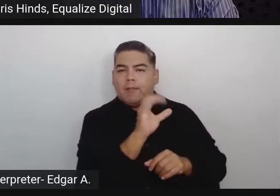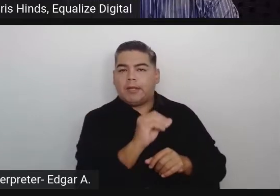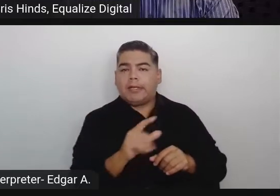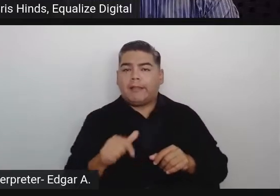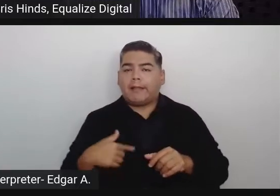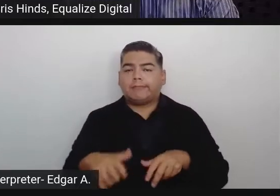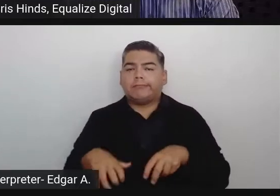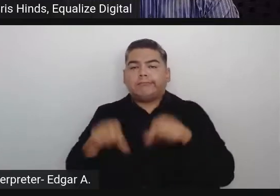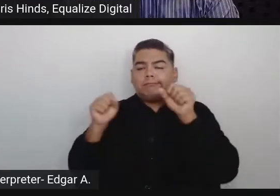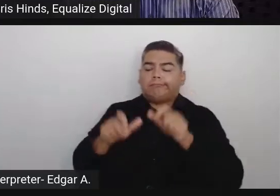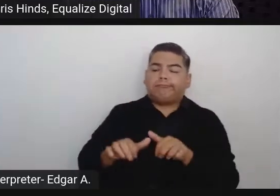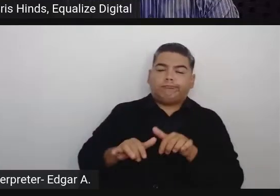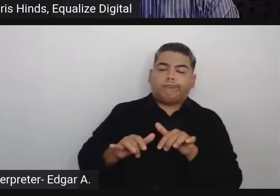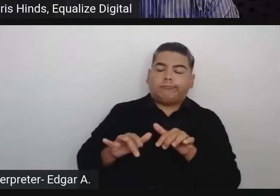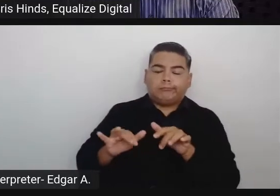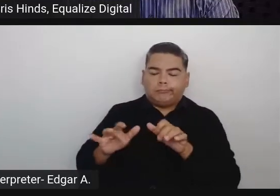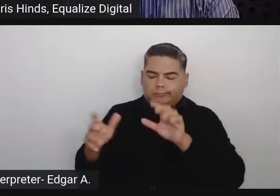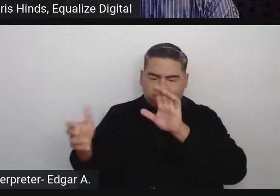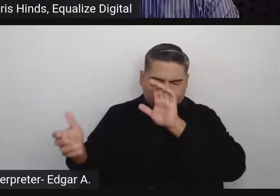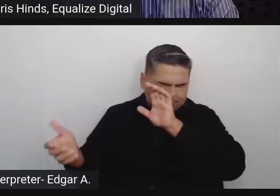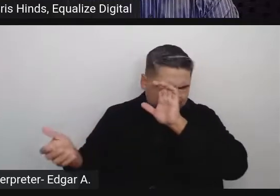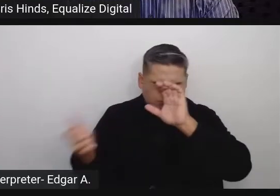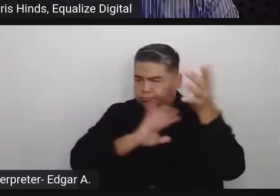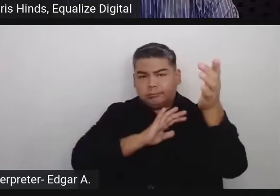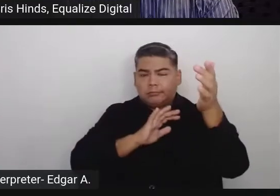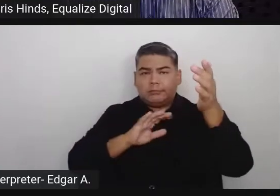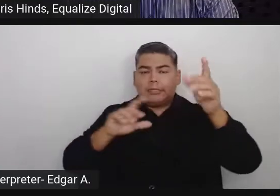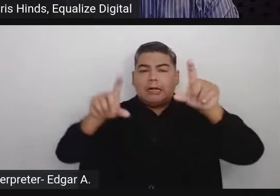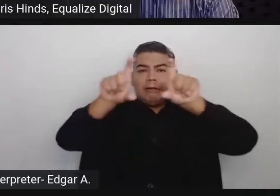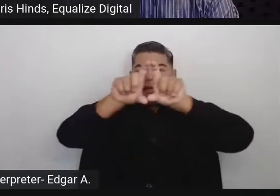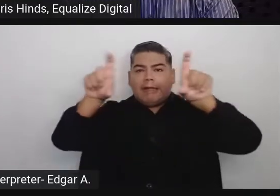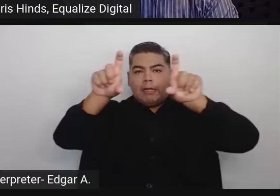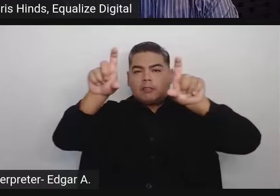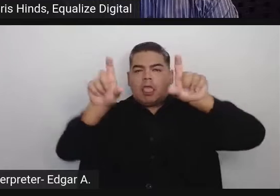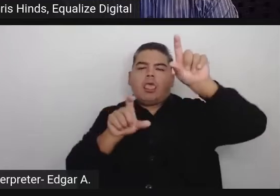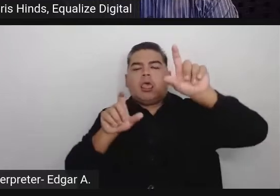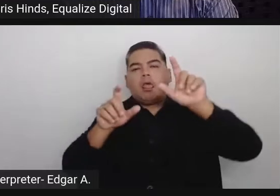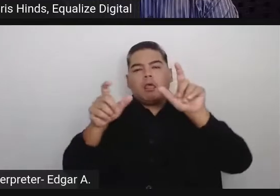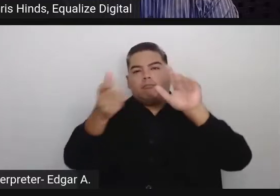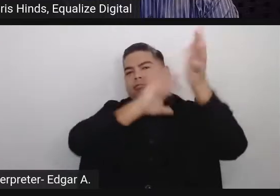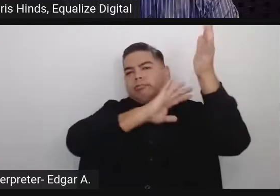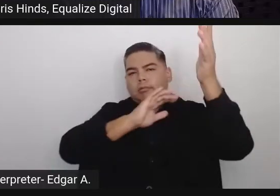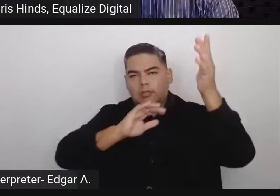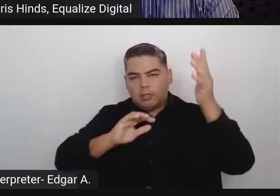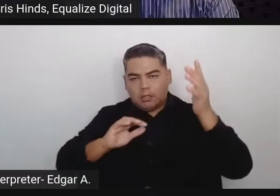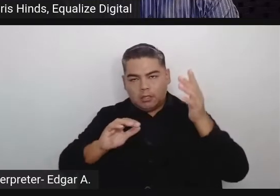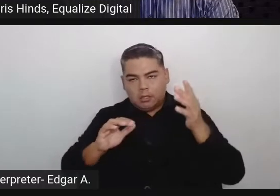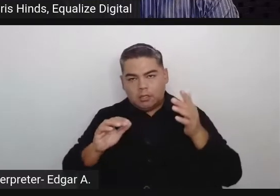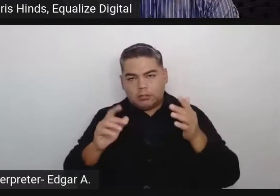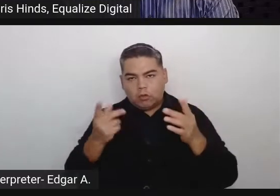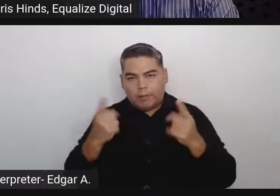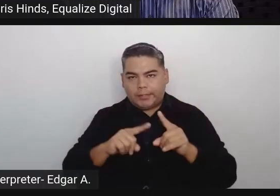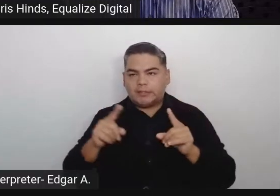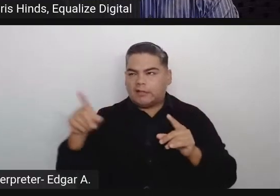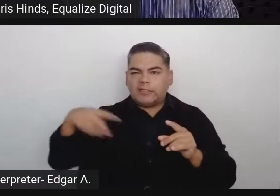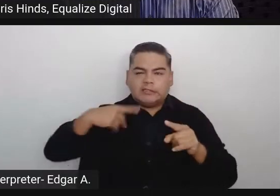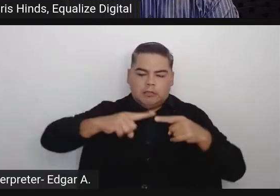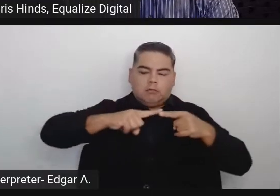it, all of a sudden, where are the alt tags? All of a sudden, the headings are out of order, and you start to go down this rabbit hole